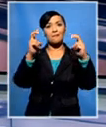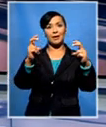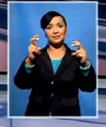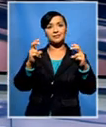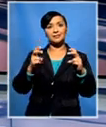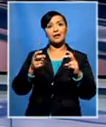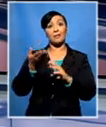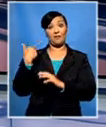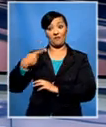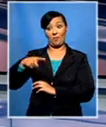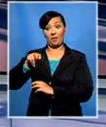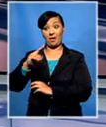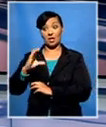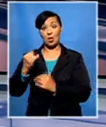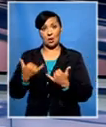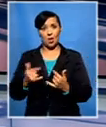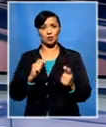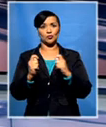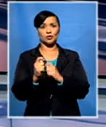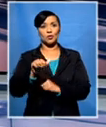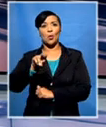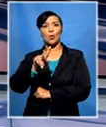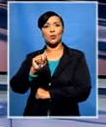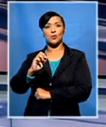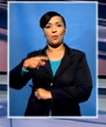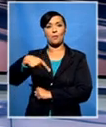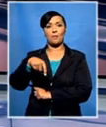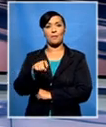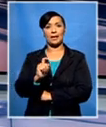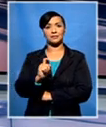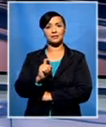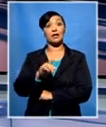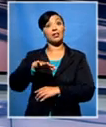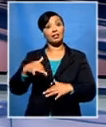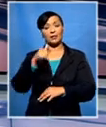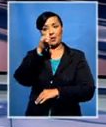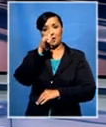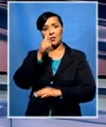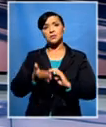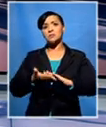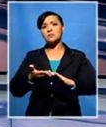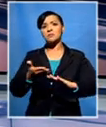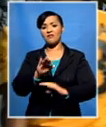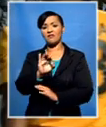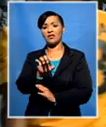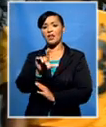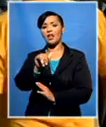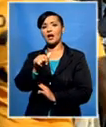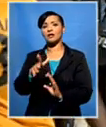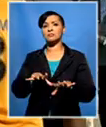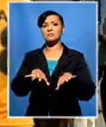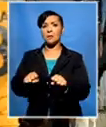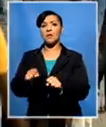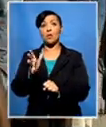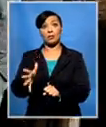Putco routes in the township. Taxis were impounded after Operation Fiela was rolled out. It was another chaotic day